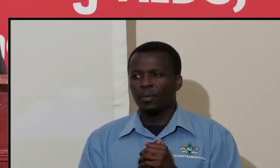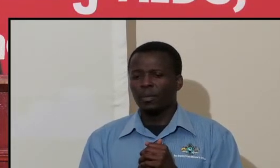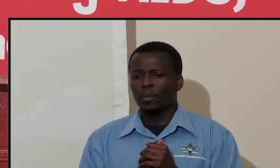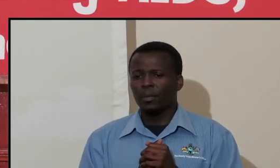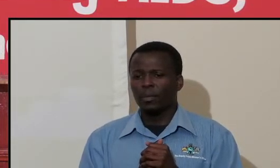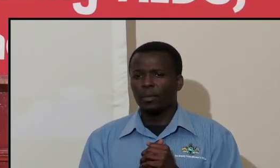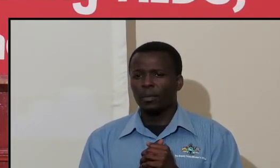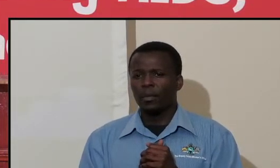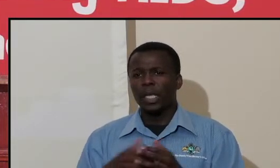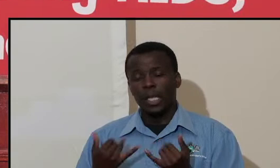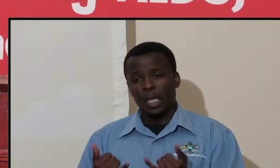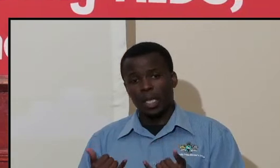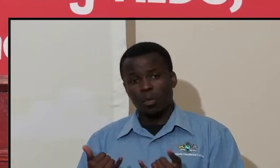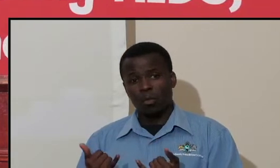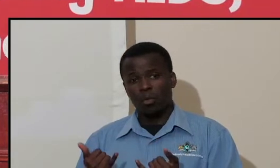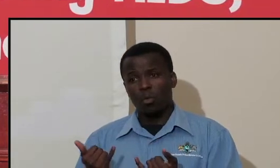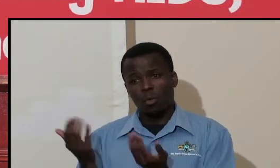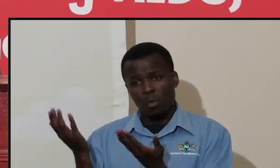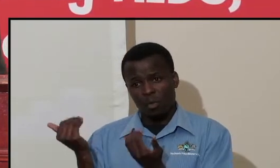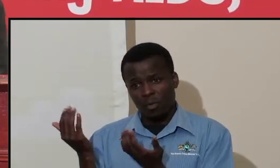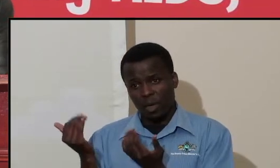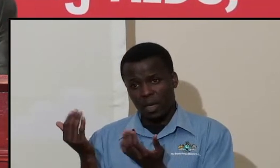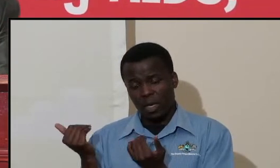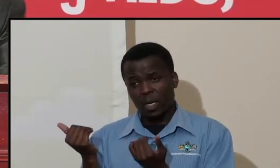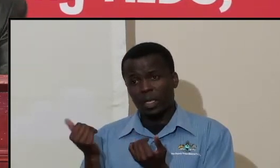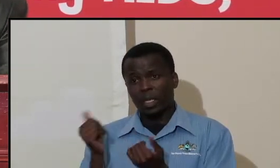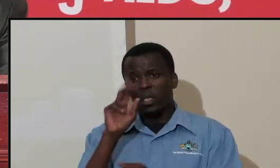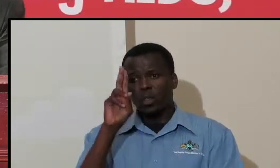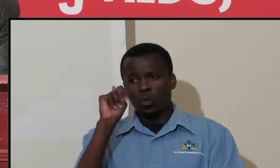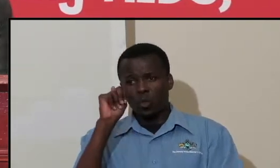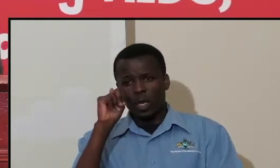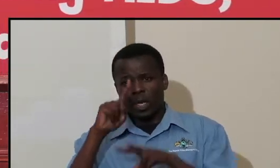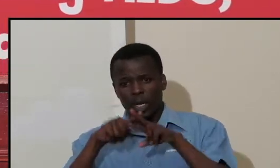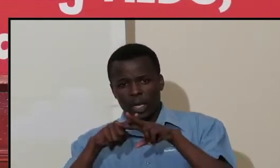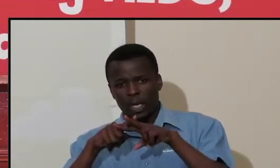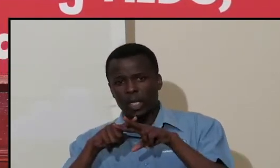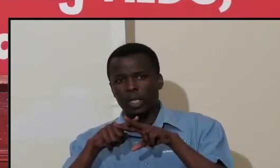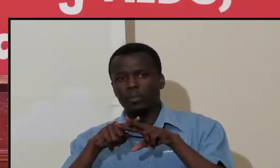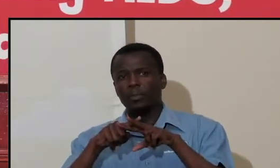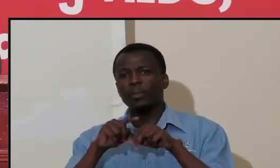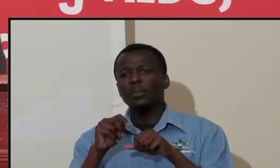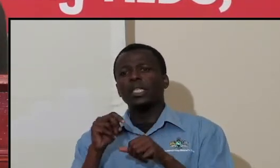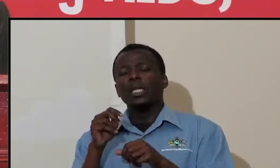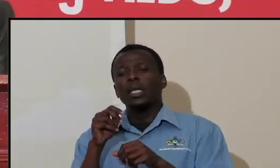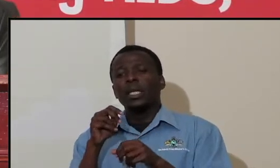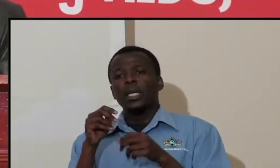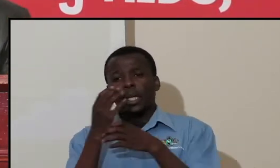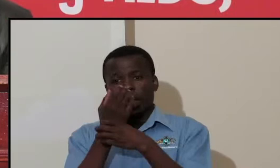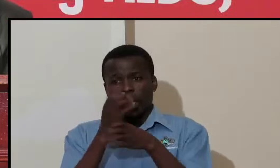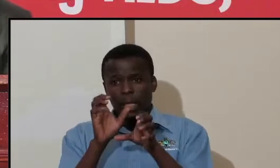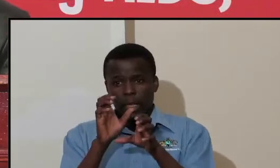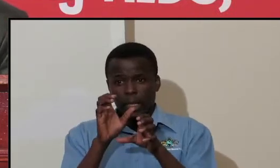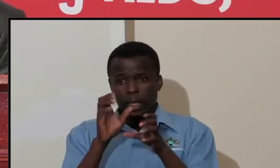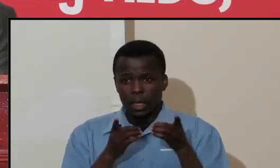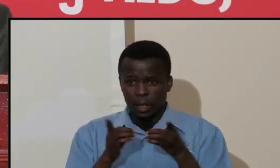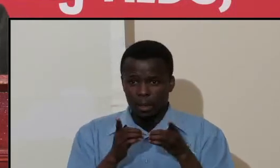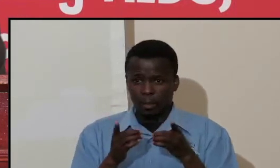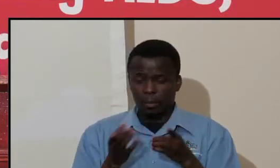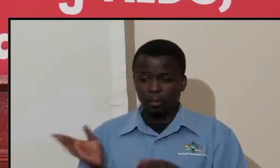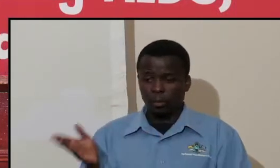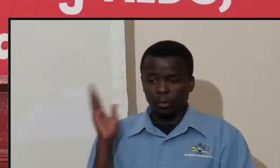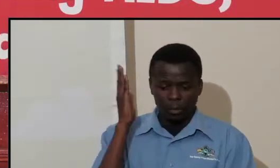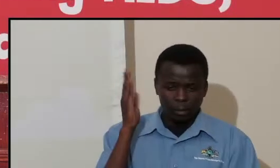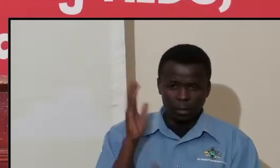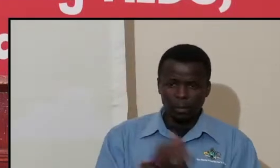May I now invite the UNAIDS Country Director, Ms. Rose, to take the floor and make her